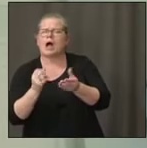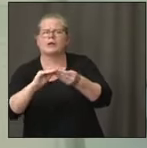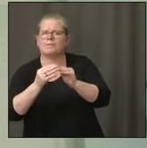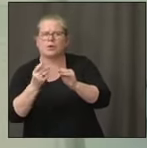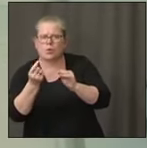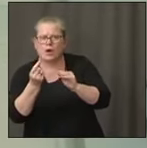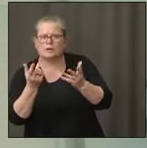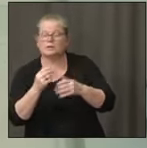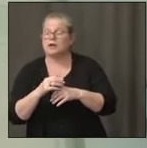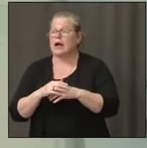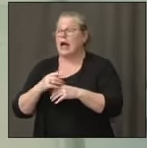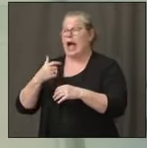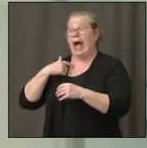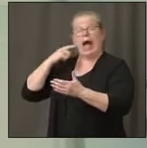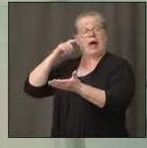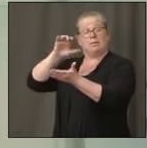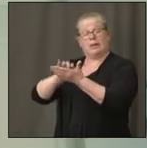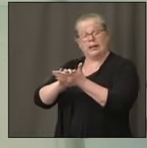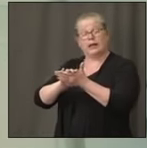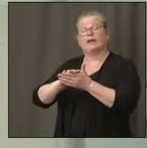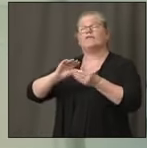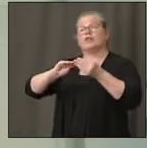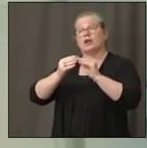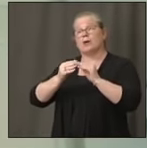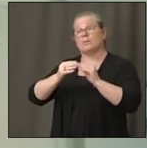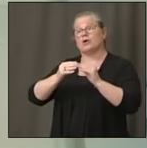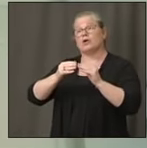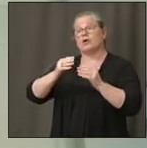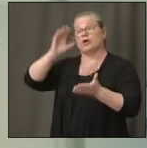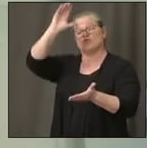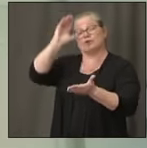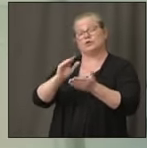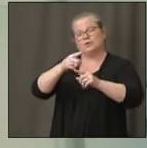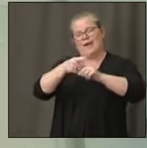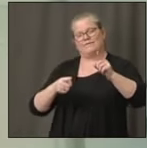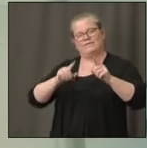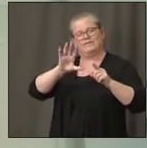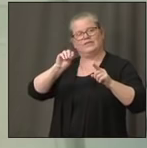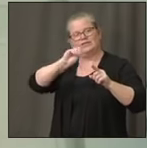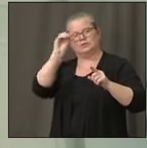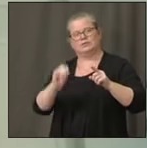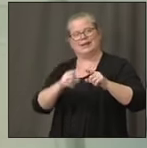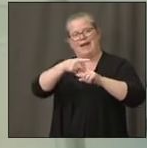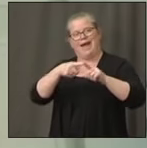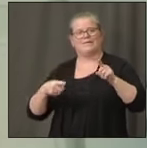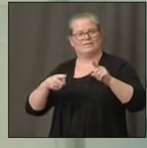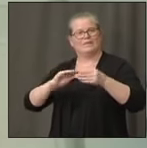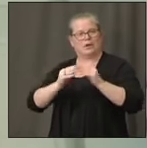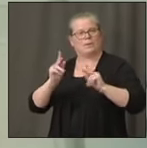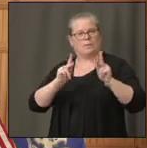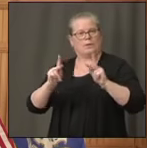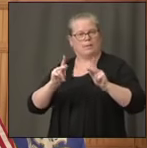there is adequate distancing by a rail length as well. But 50% is the guideline that we're providing. Thank you.